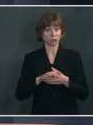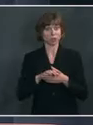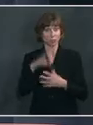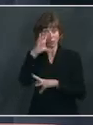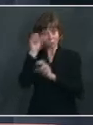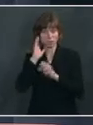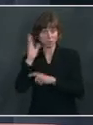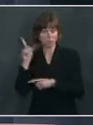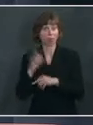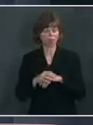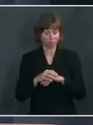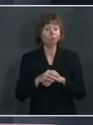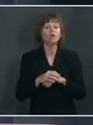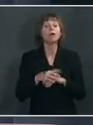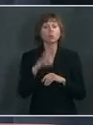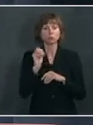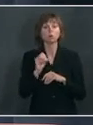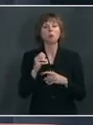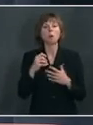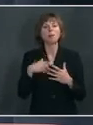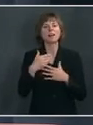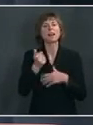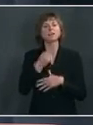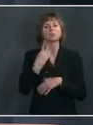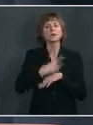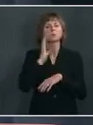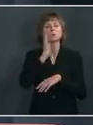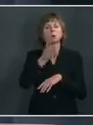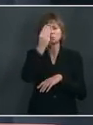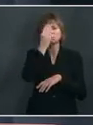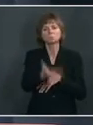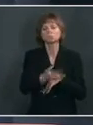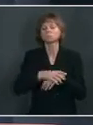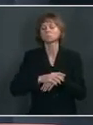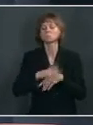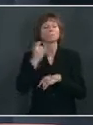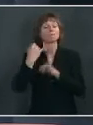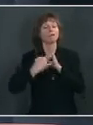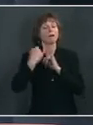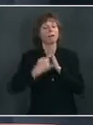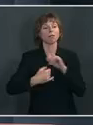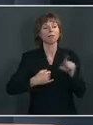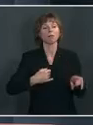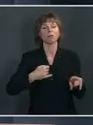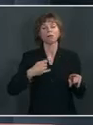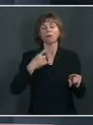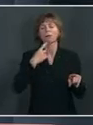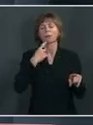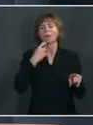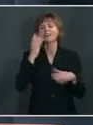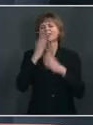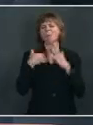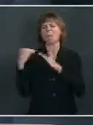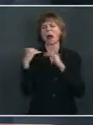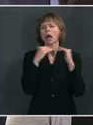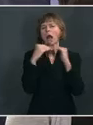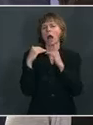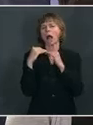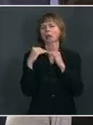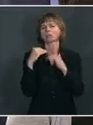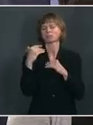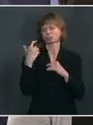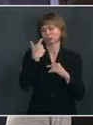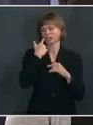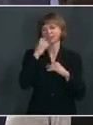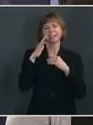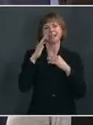more to report out to you in the next couple of days. Well, final thing here. Mm-hmm. I was curious, some of my colleagues have earlier been asking